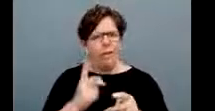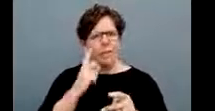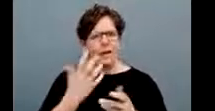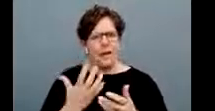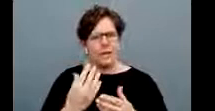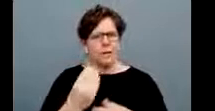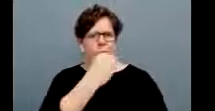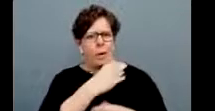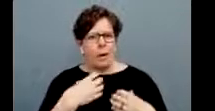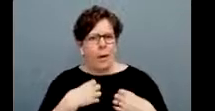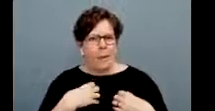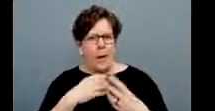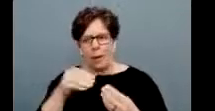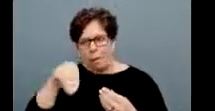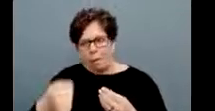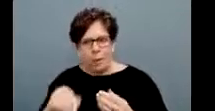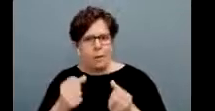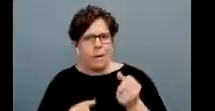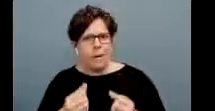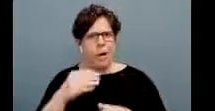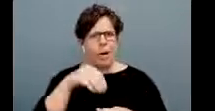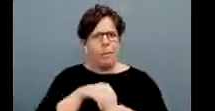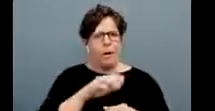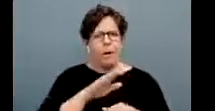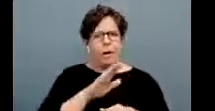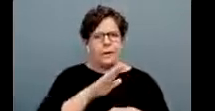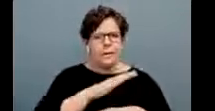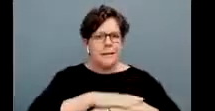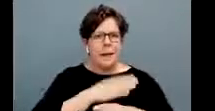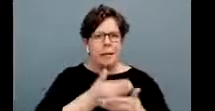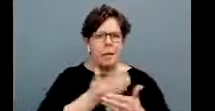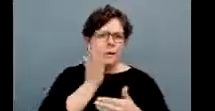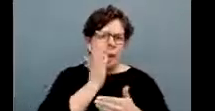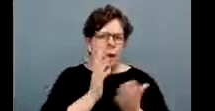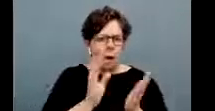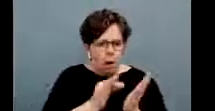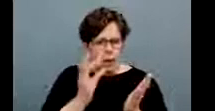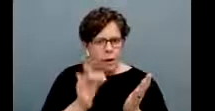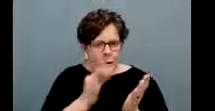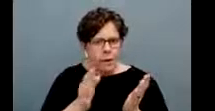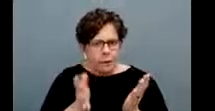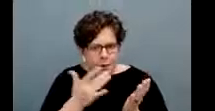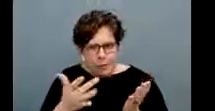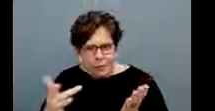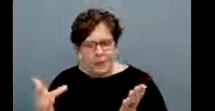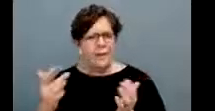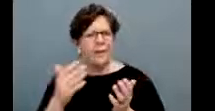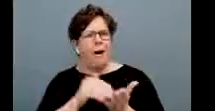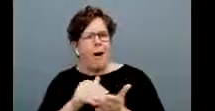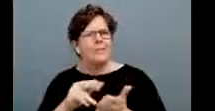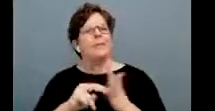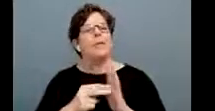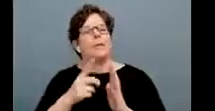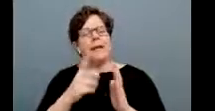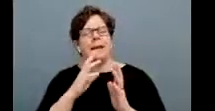or beside their bedside. If I achieve that, it means we've done our work. So I hope that you'll use